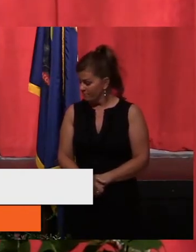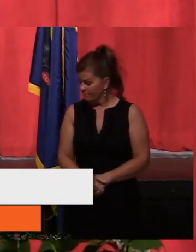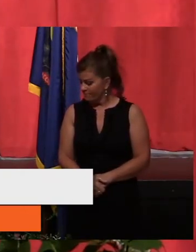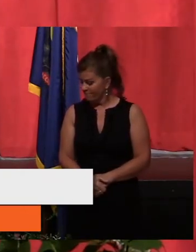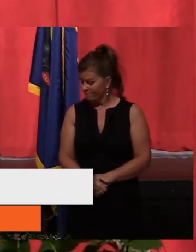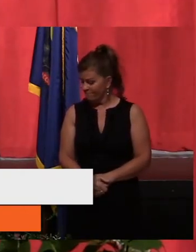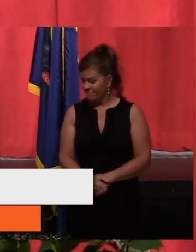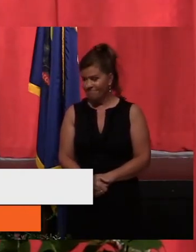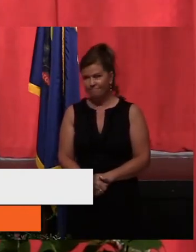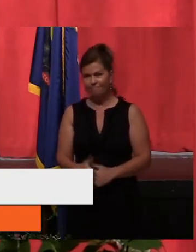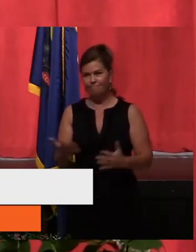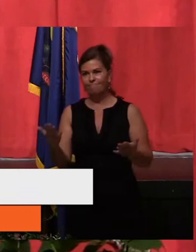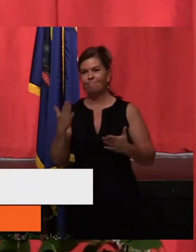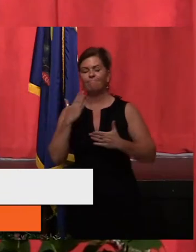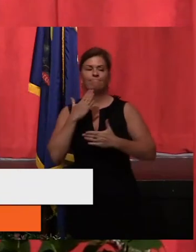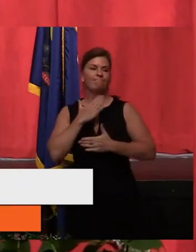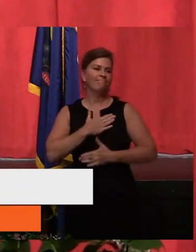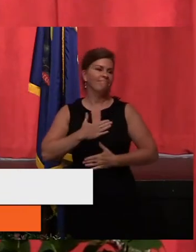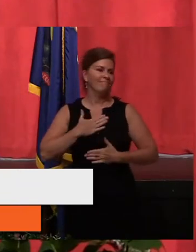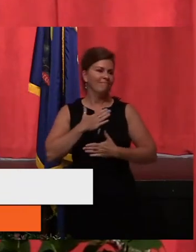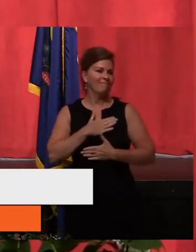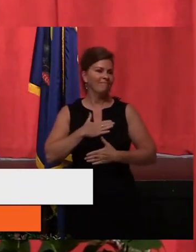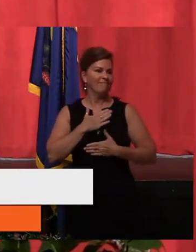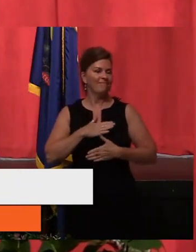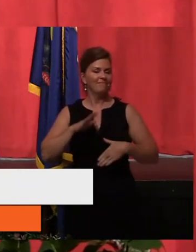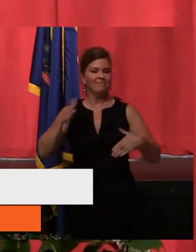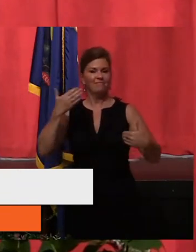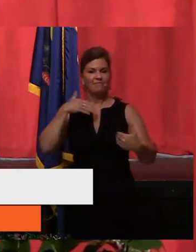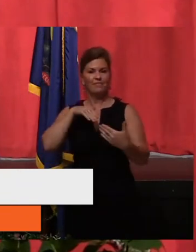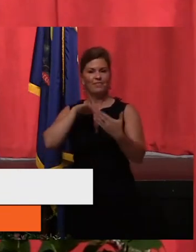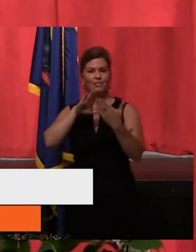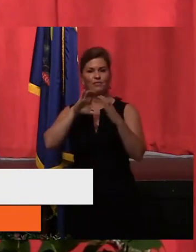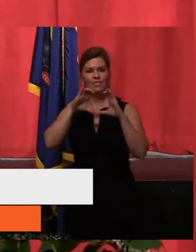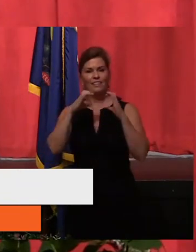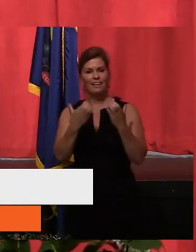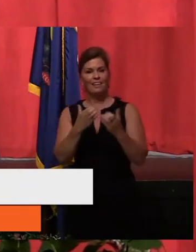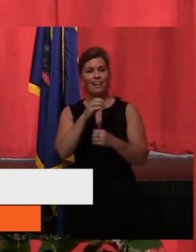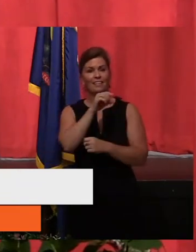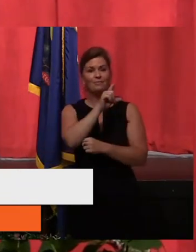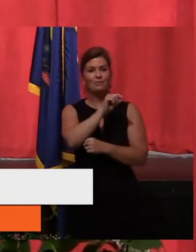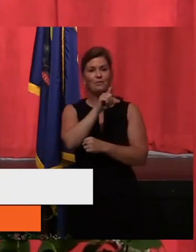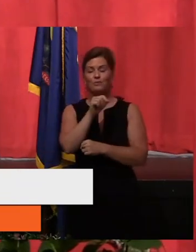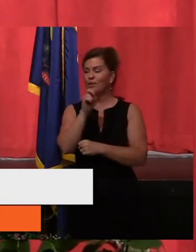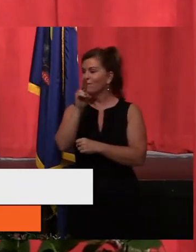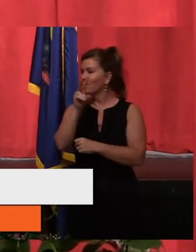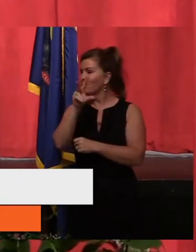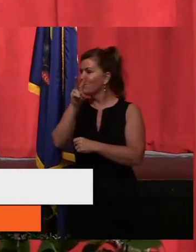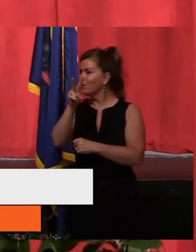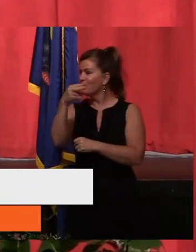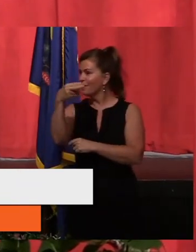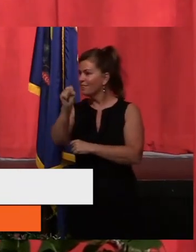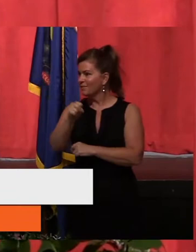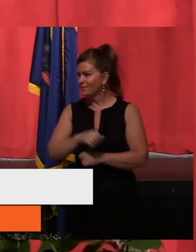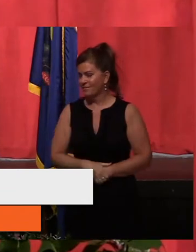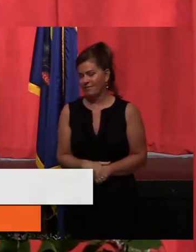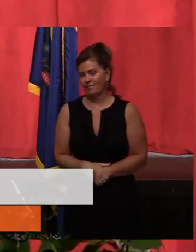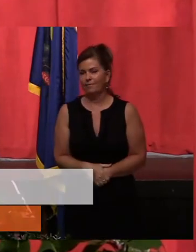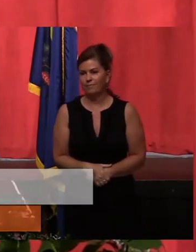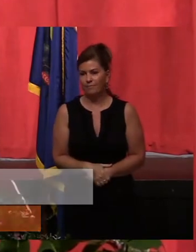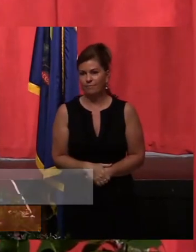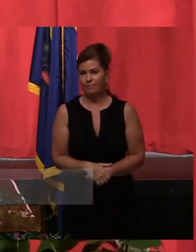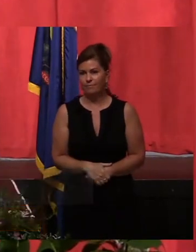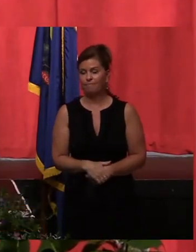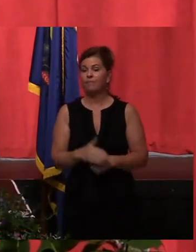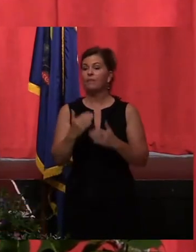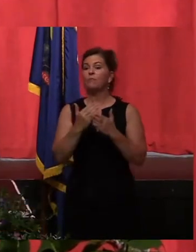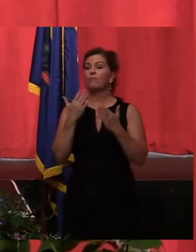It's with great pleasure that I address the graduating class of 2020 of U-32 High School.